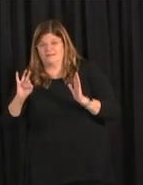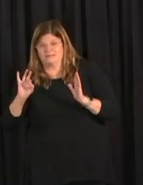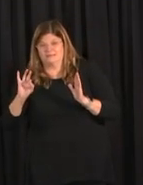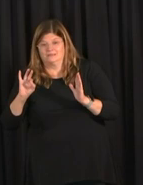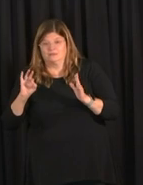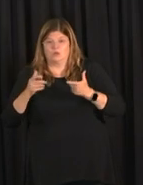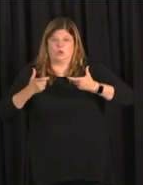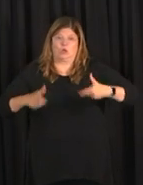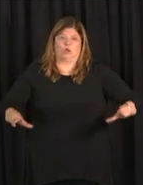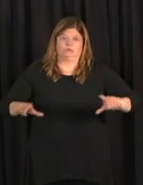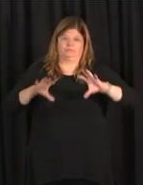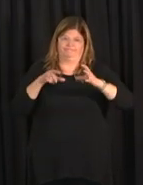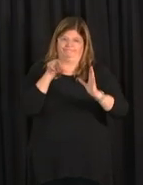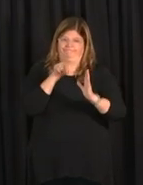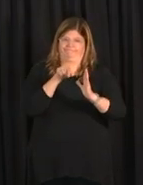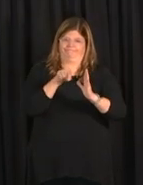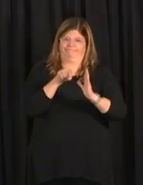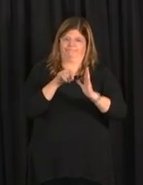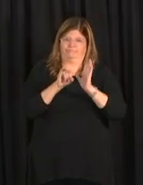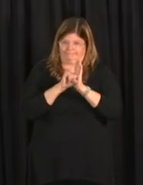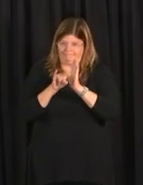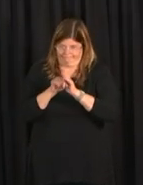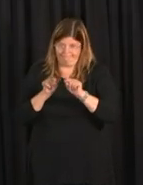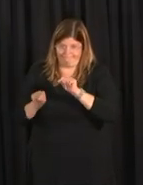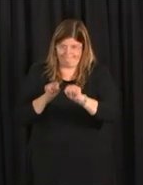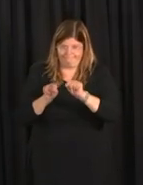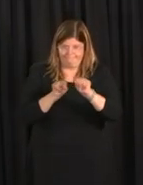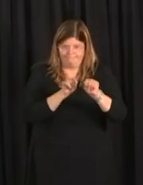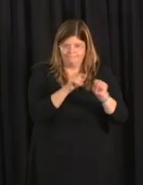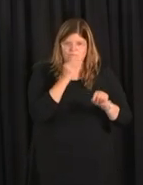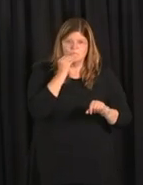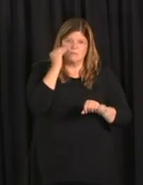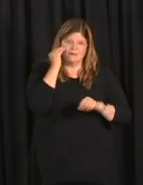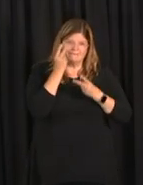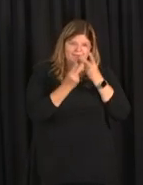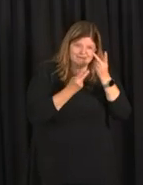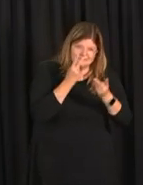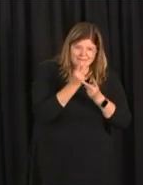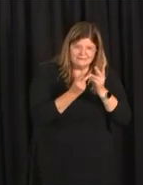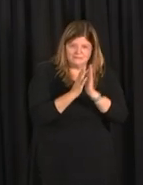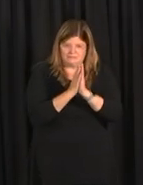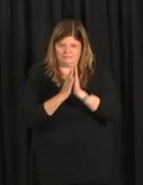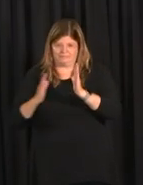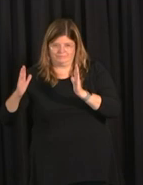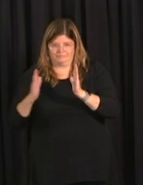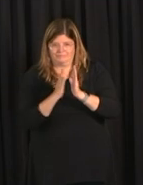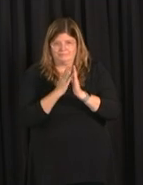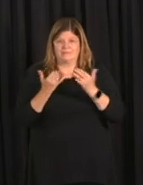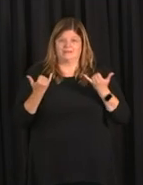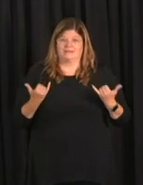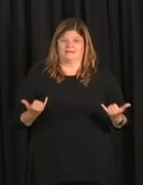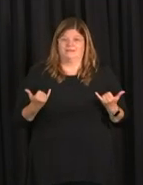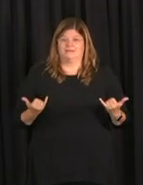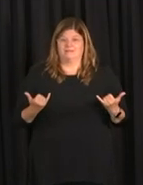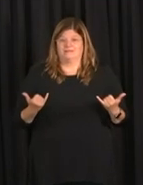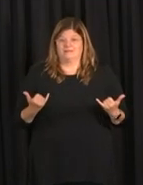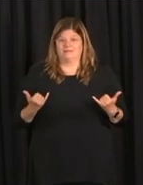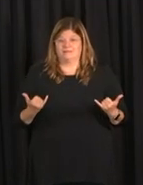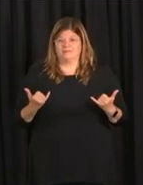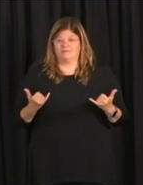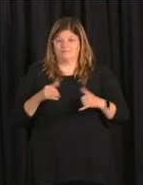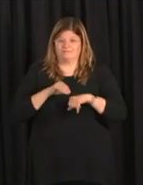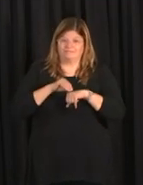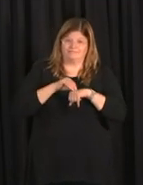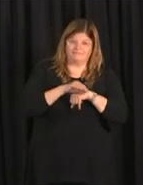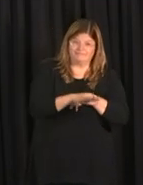the largest group that we identified to receive home visits were in that age group that is now contributing